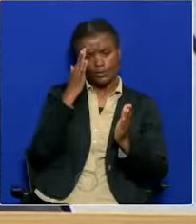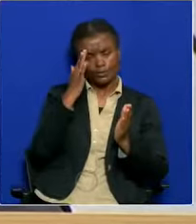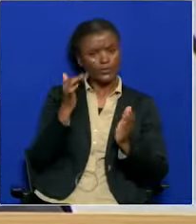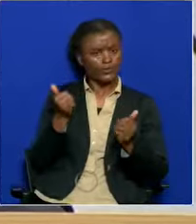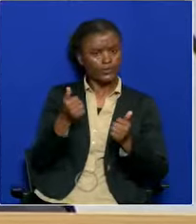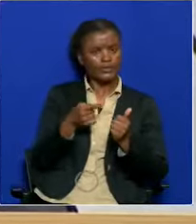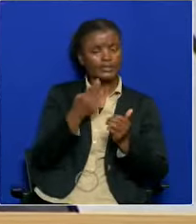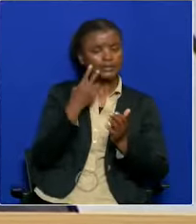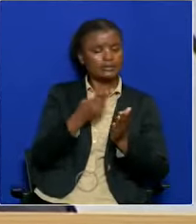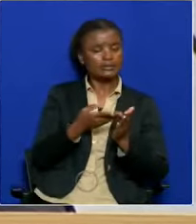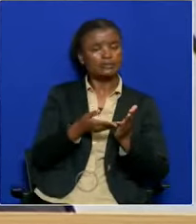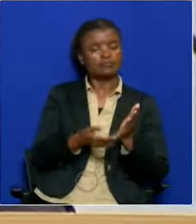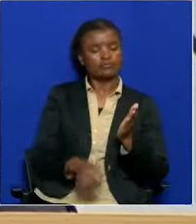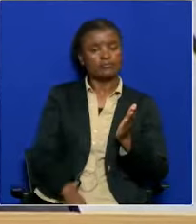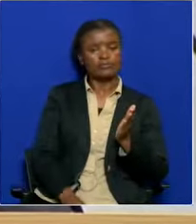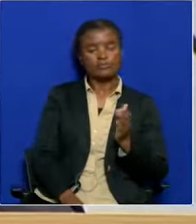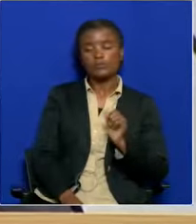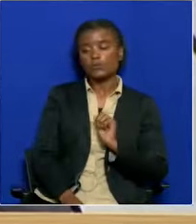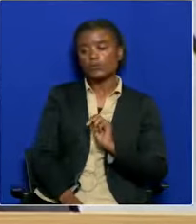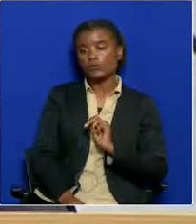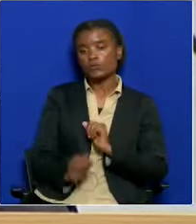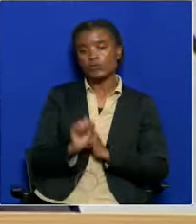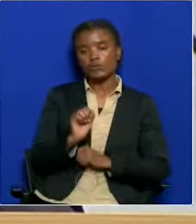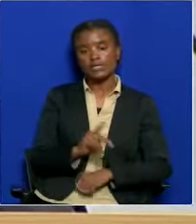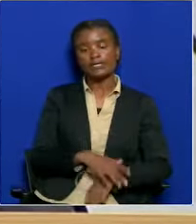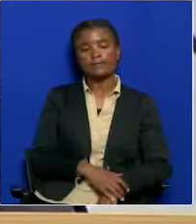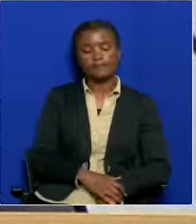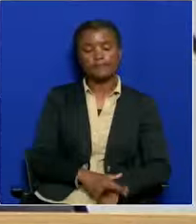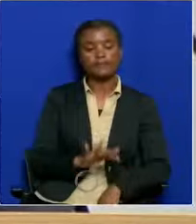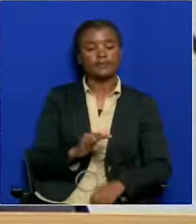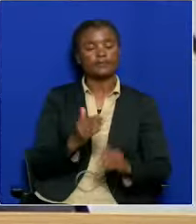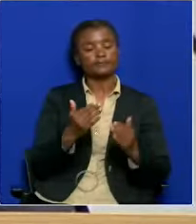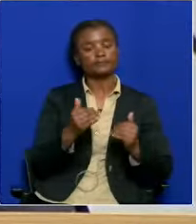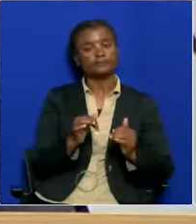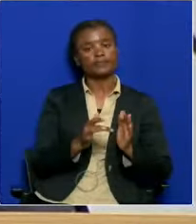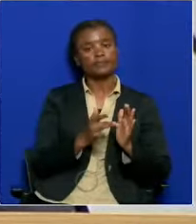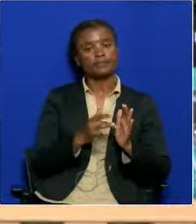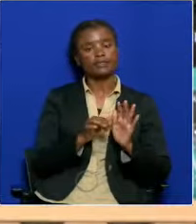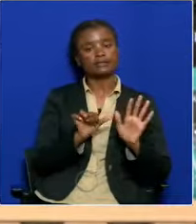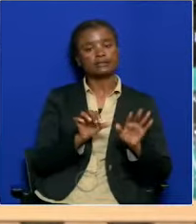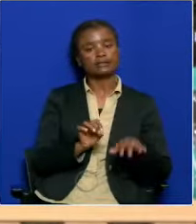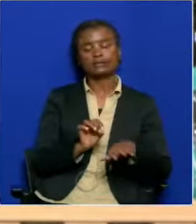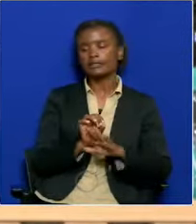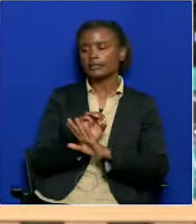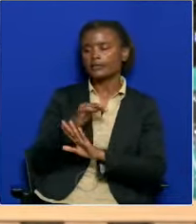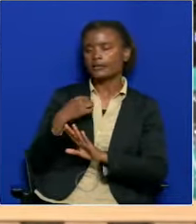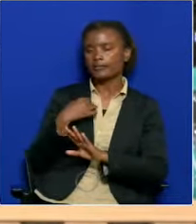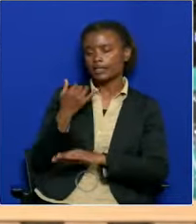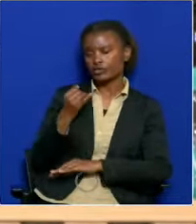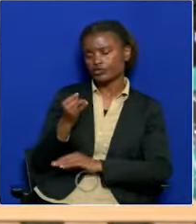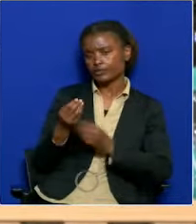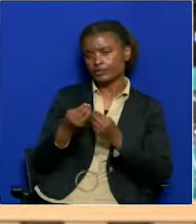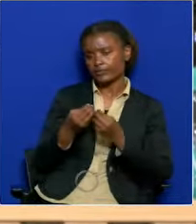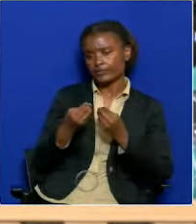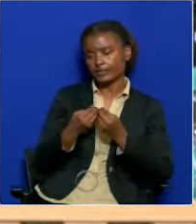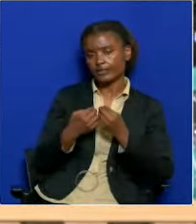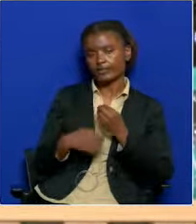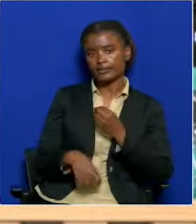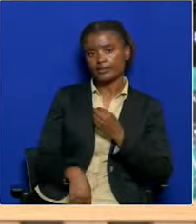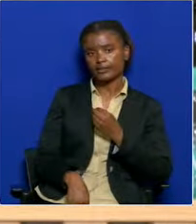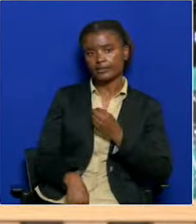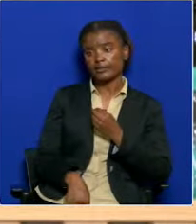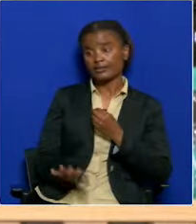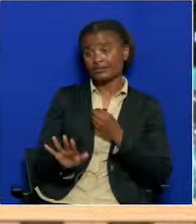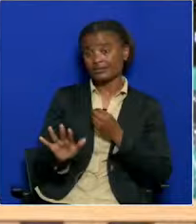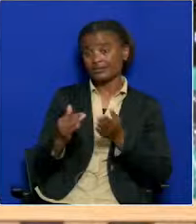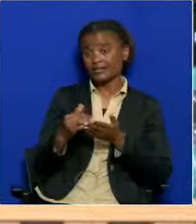right. Now, if you go to page 60. Can I just check, Ms. Boyd? Are you going to be coming back to deal with this,